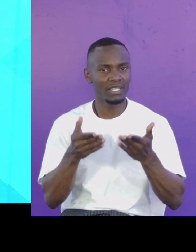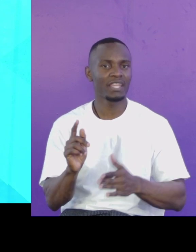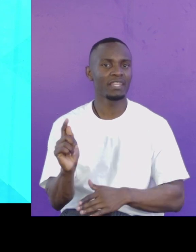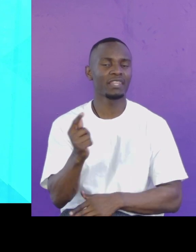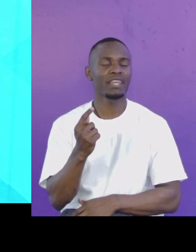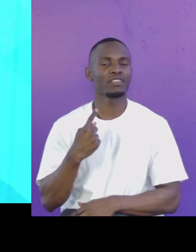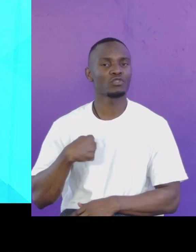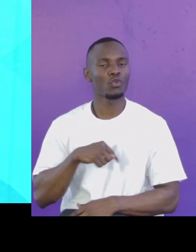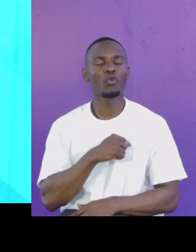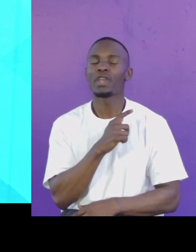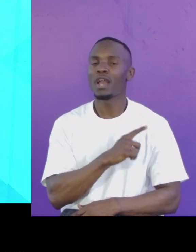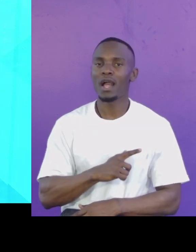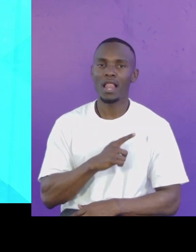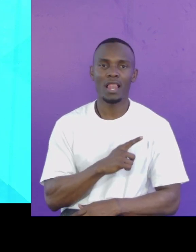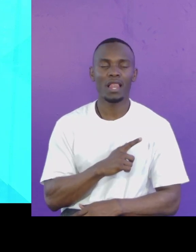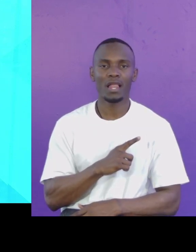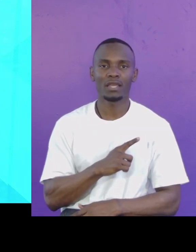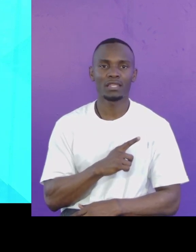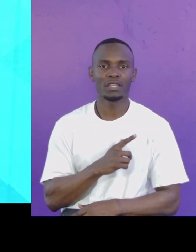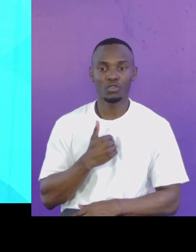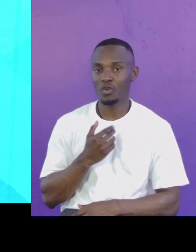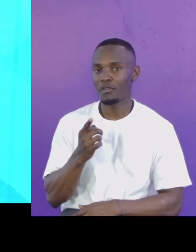Yes. And we thank God that you did not give up